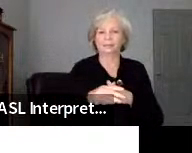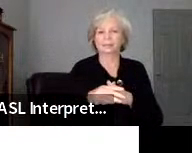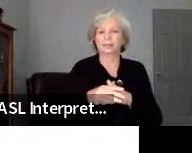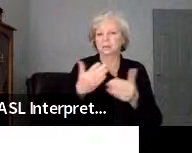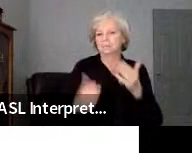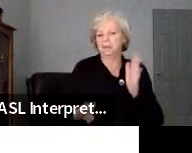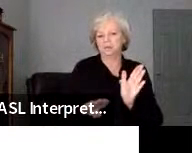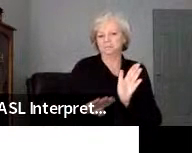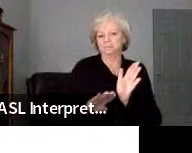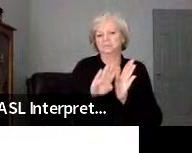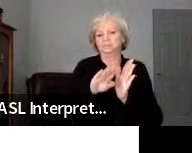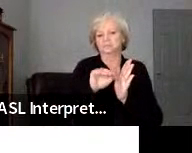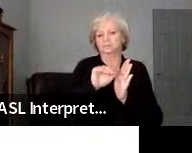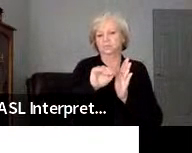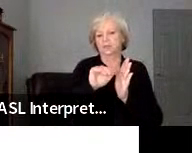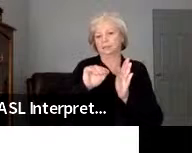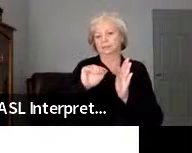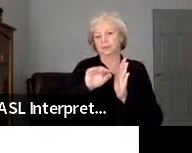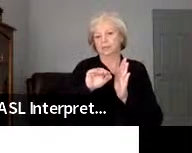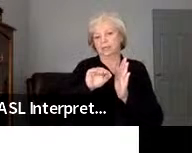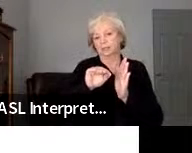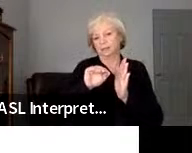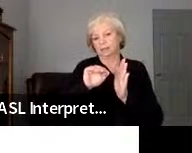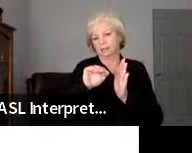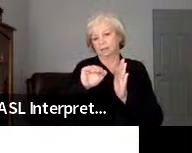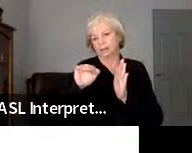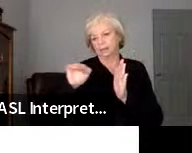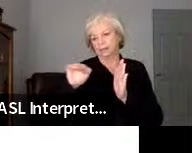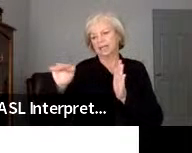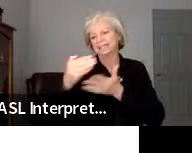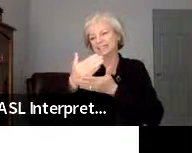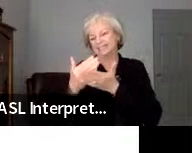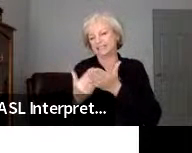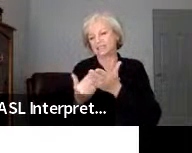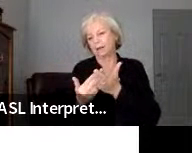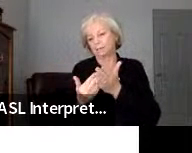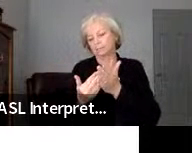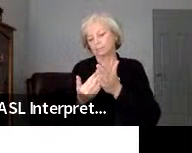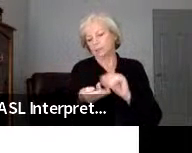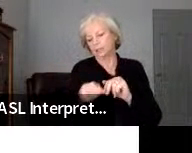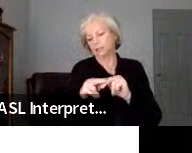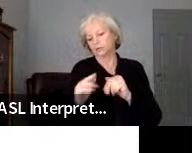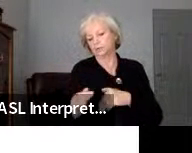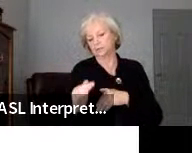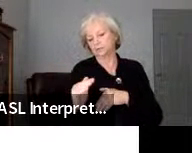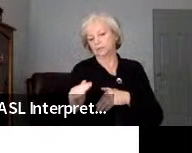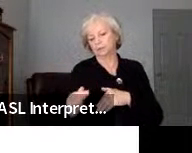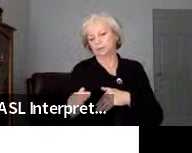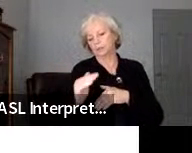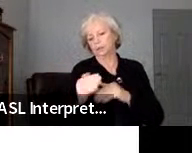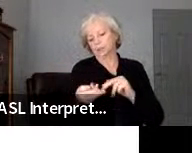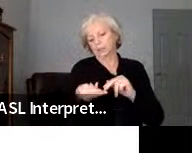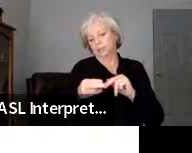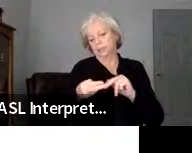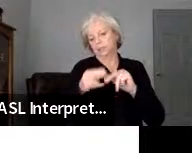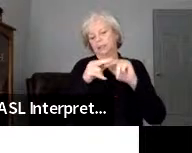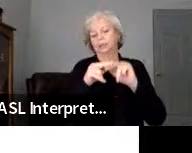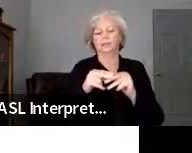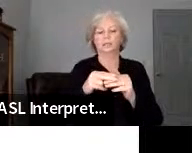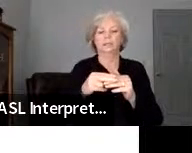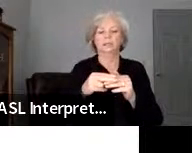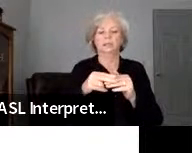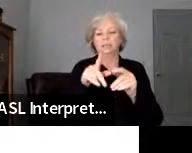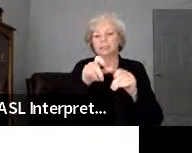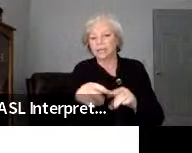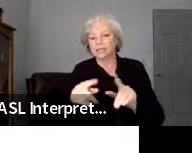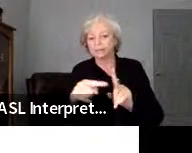again, but we've certainly seen some increases. And test positivity went up and then it went back down